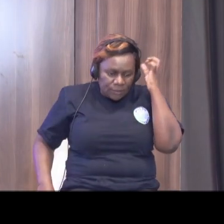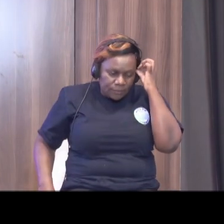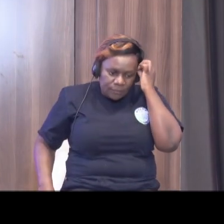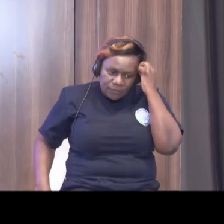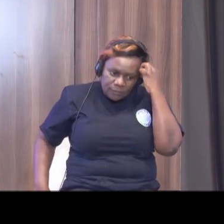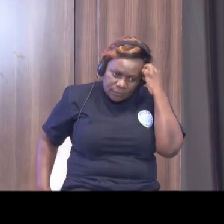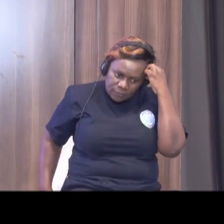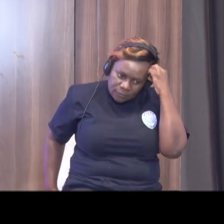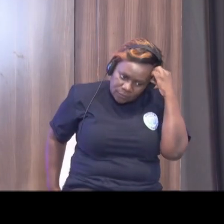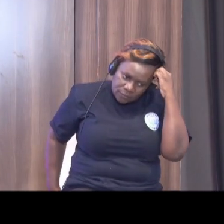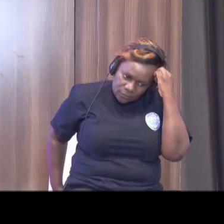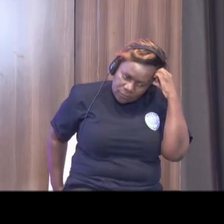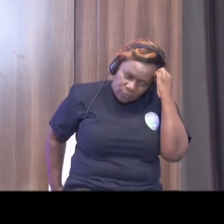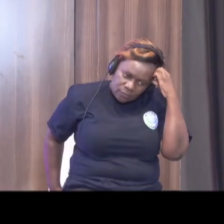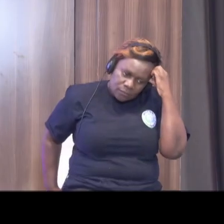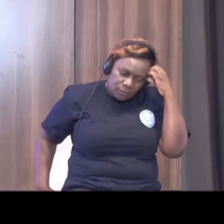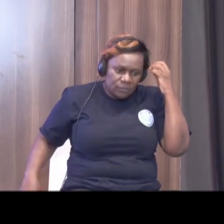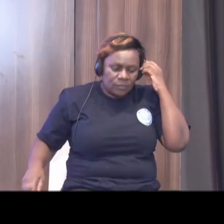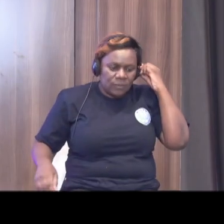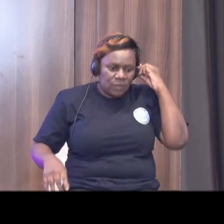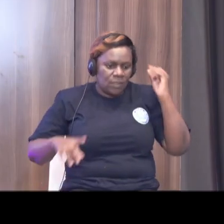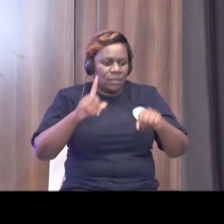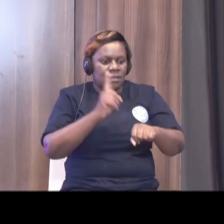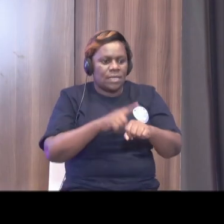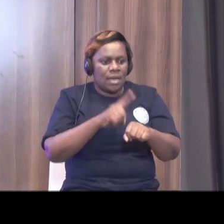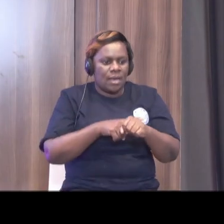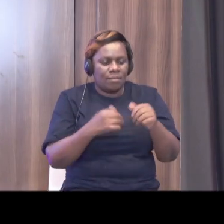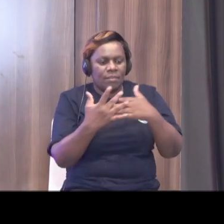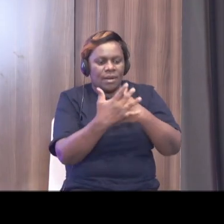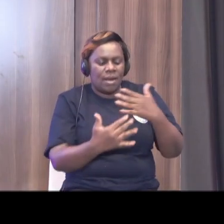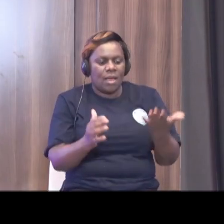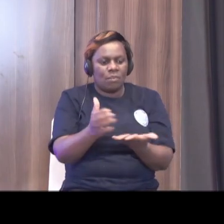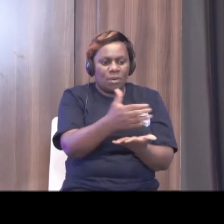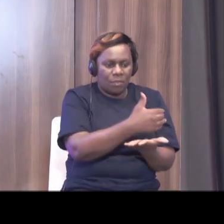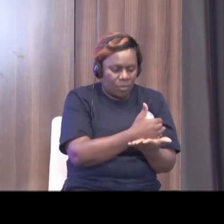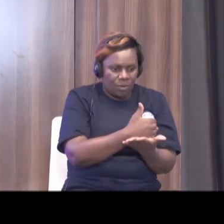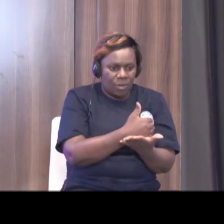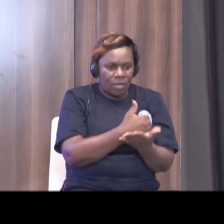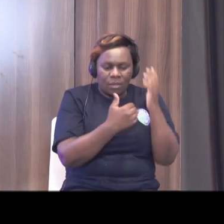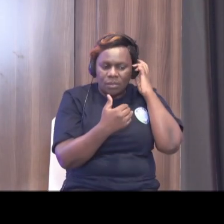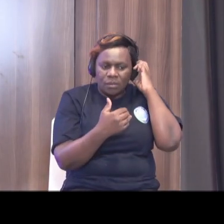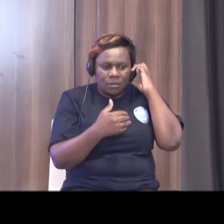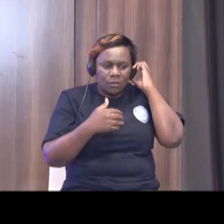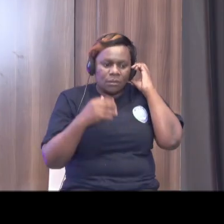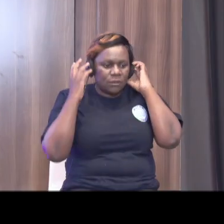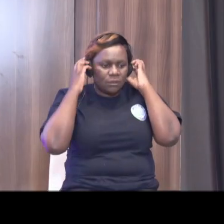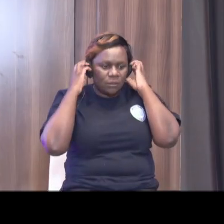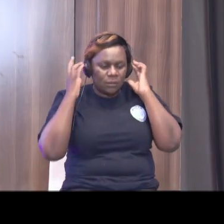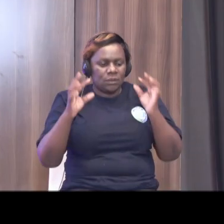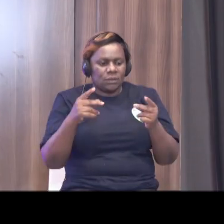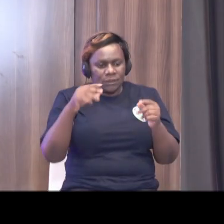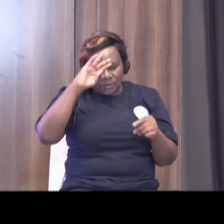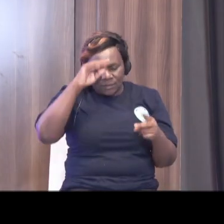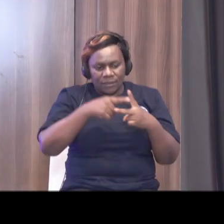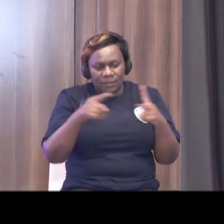other bar chart on the right is showing the timing of the dried blood spot collection relative to disease onset among the